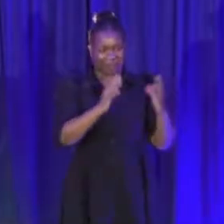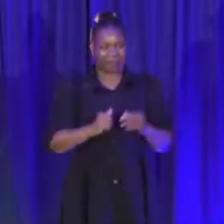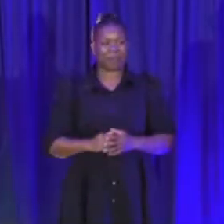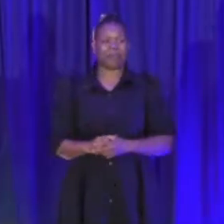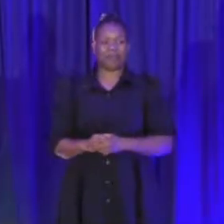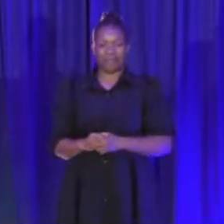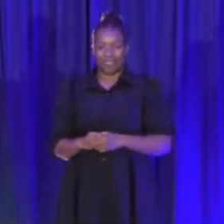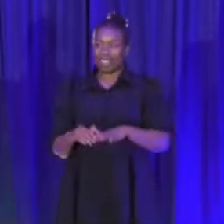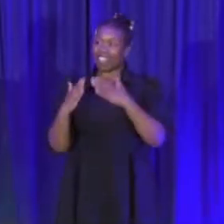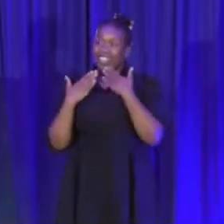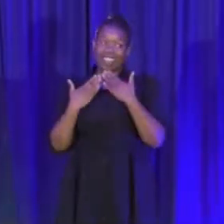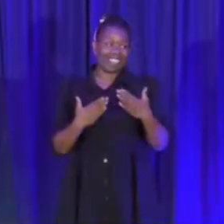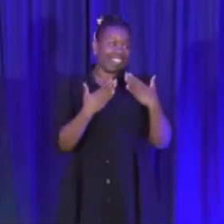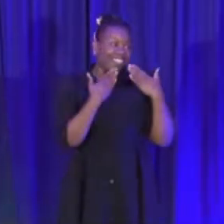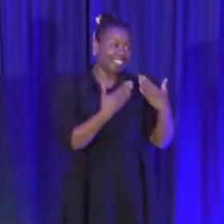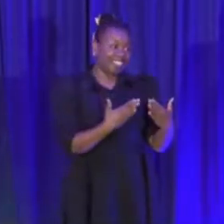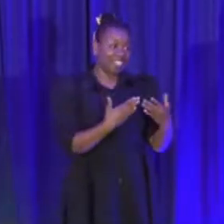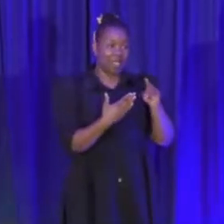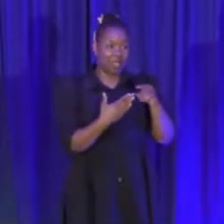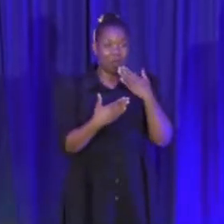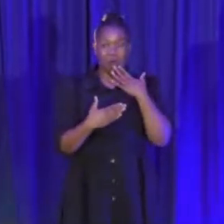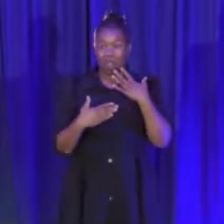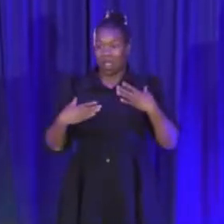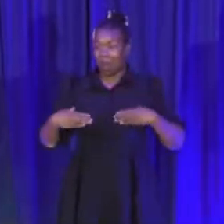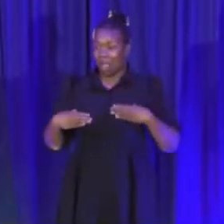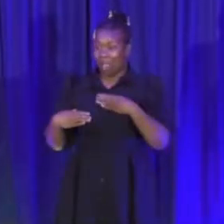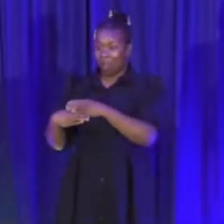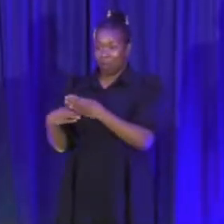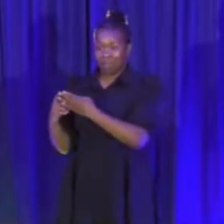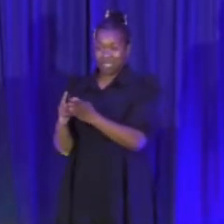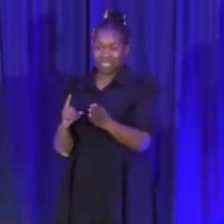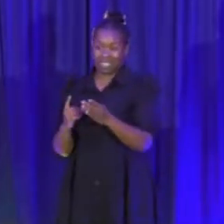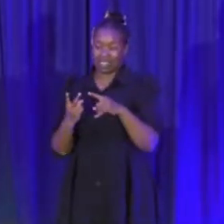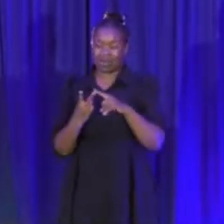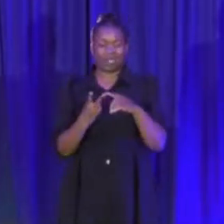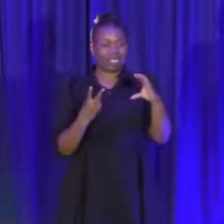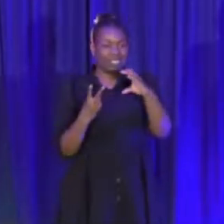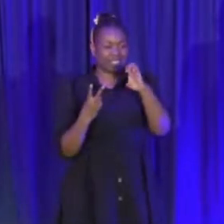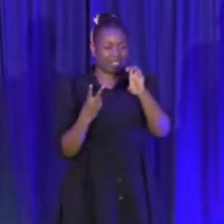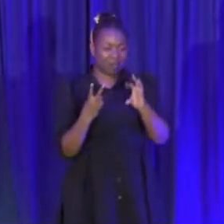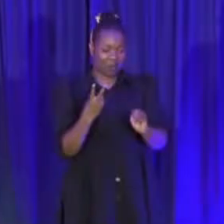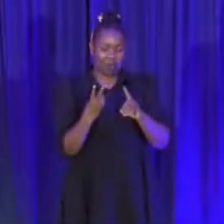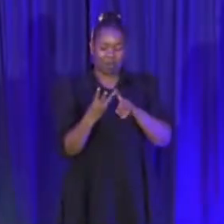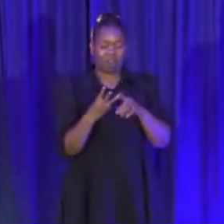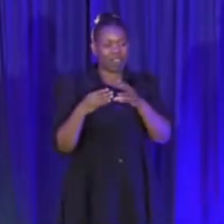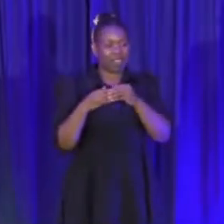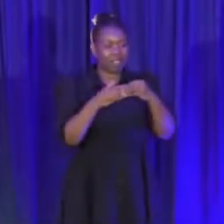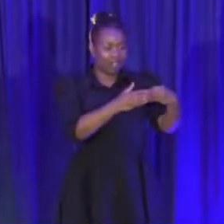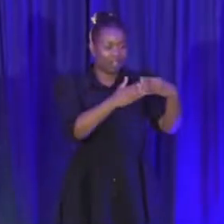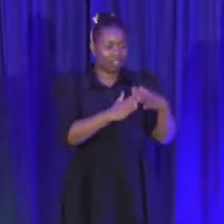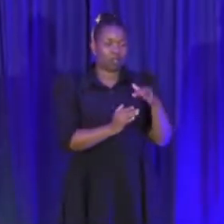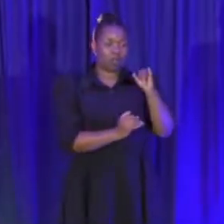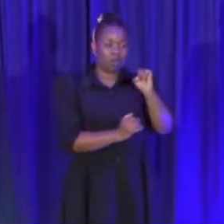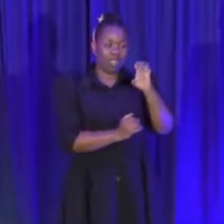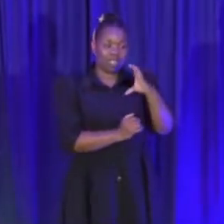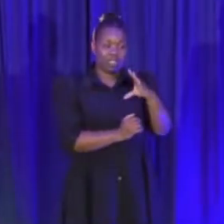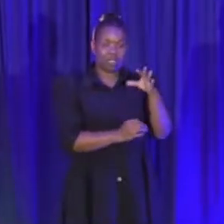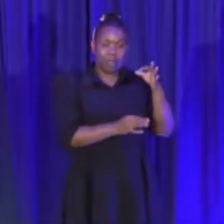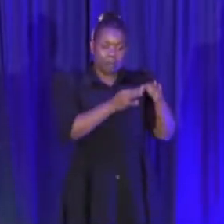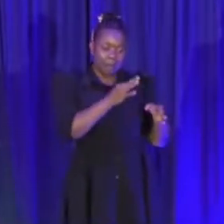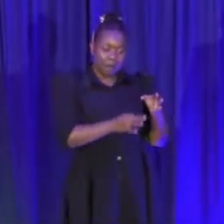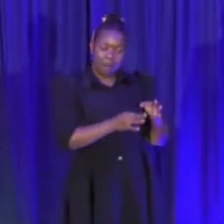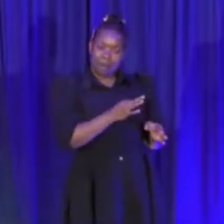And thank you to our commissioners, thank you to the CEO, and of course the leadership of the IEC, Political